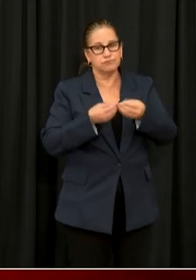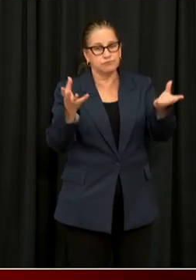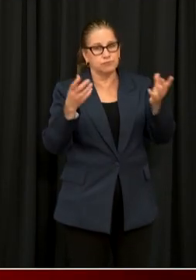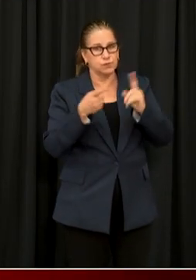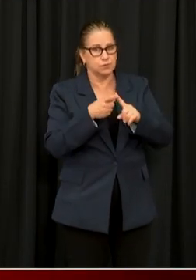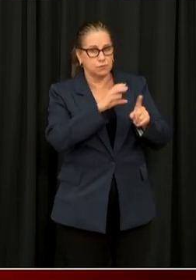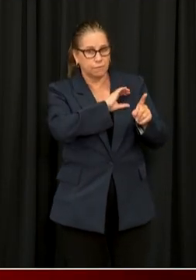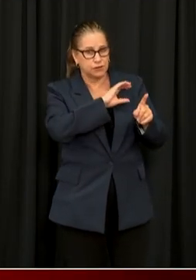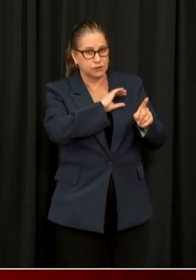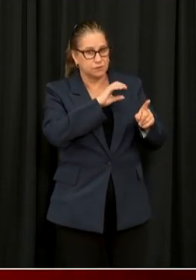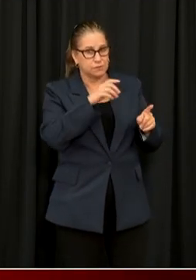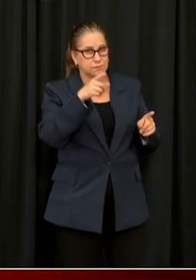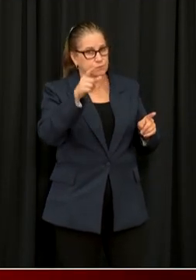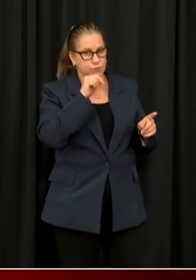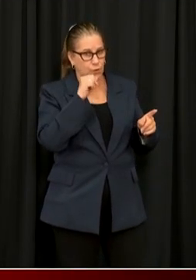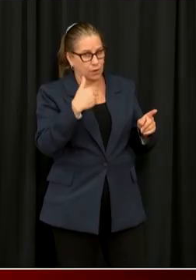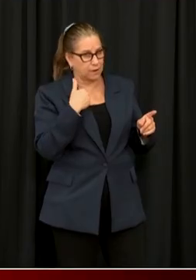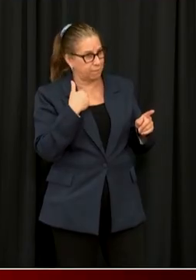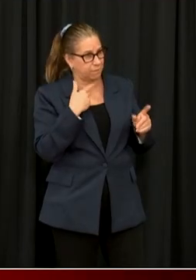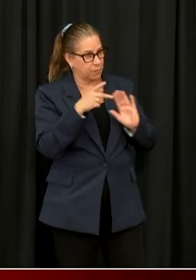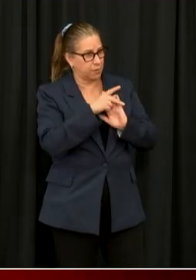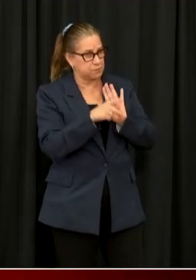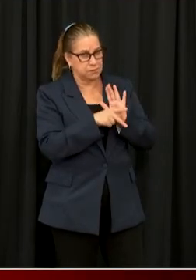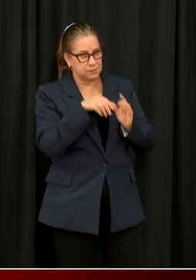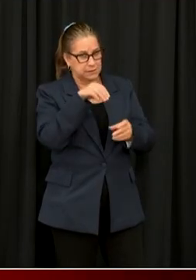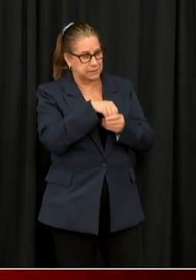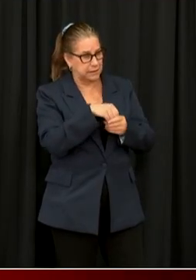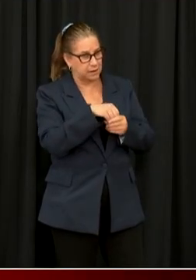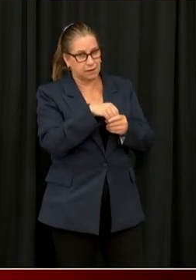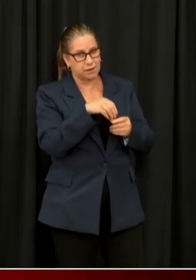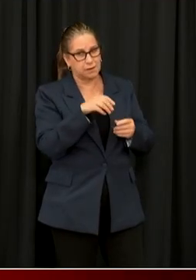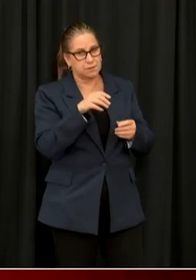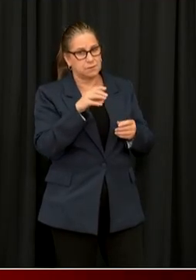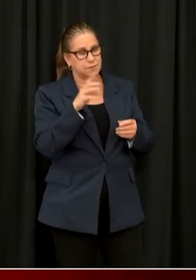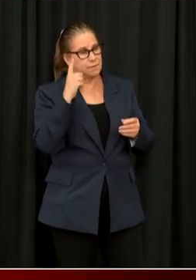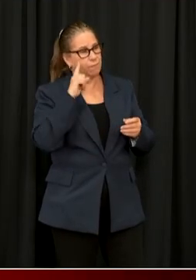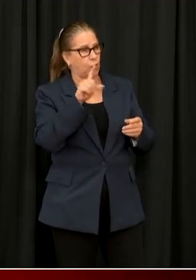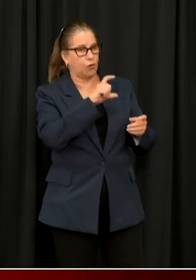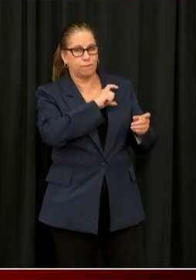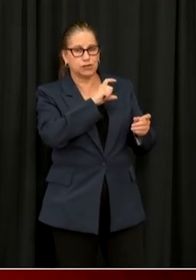been a policy on naming officers. The last time it was done by you